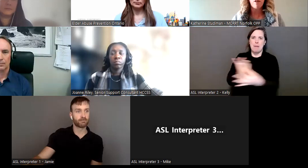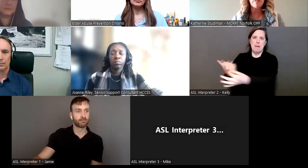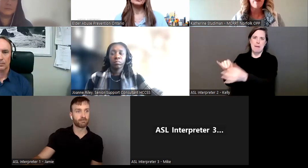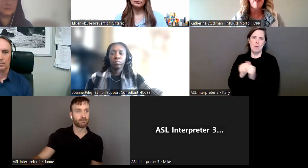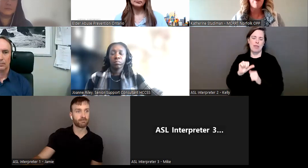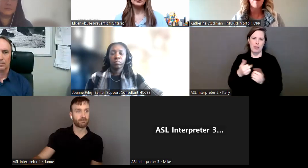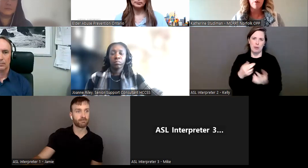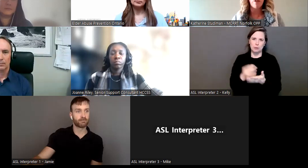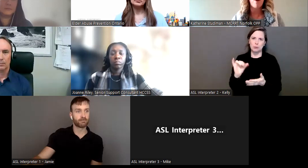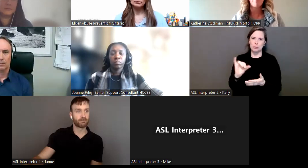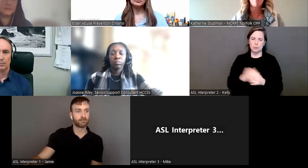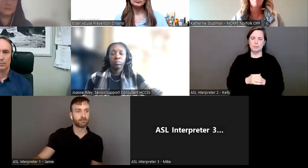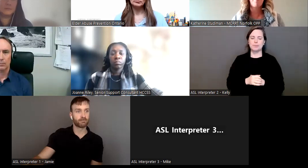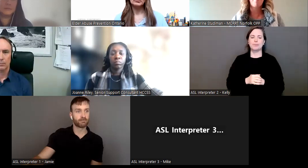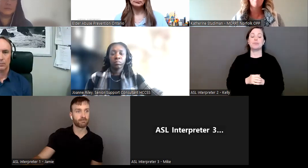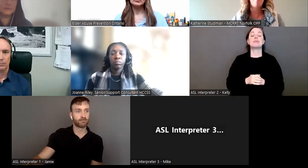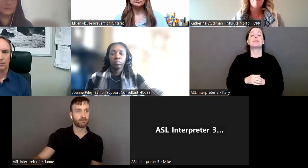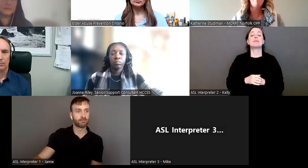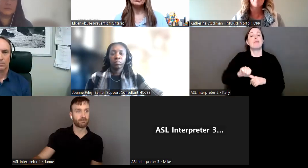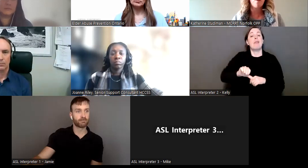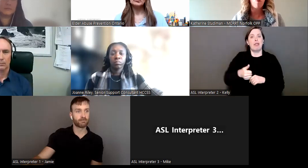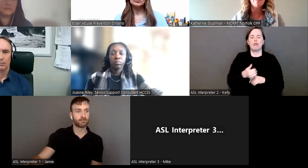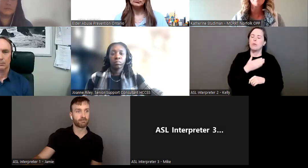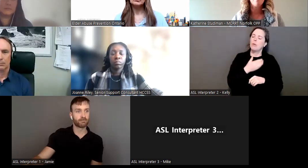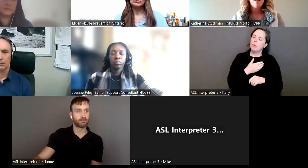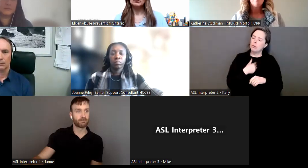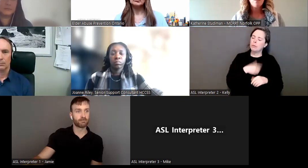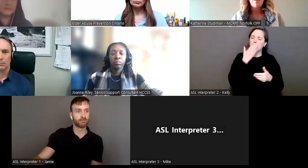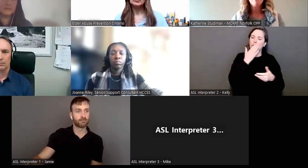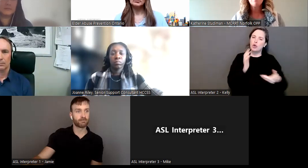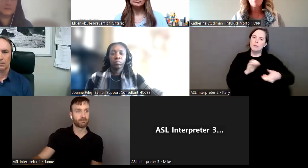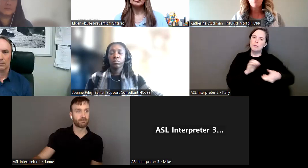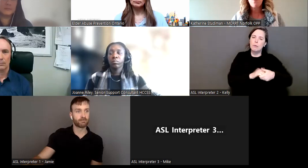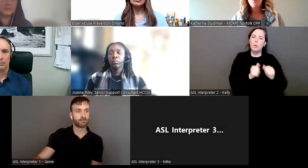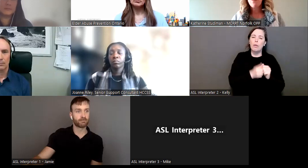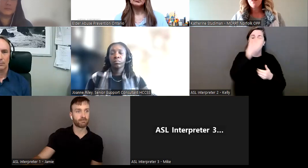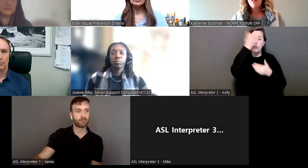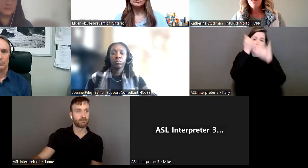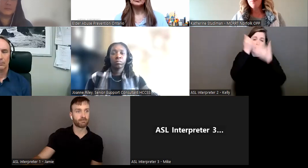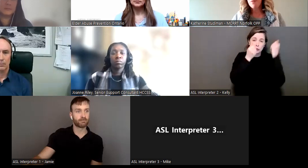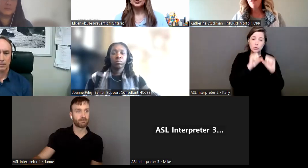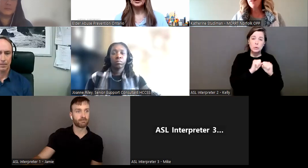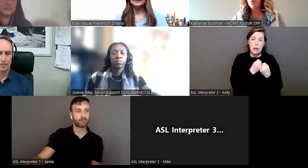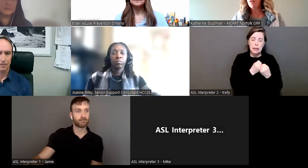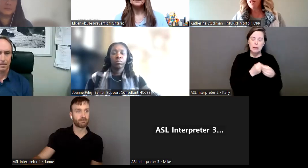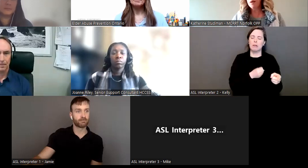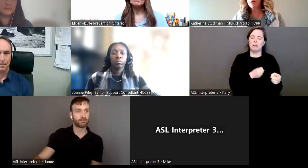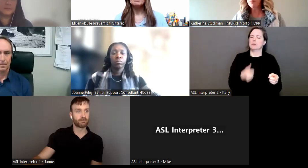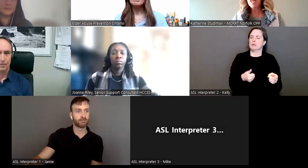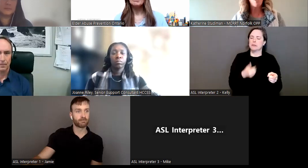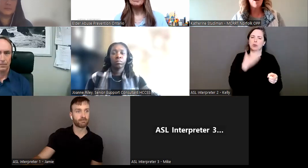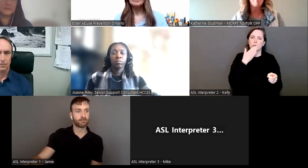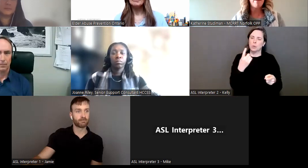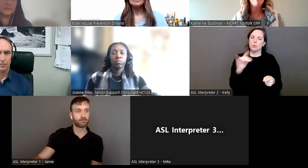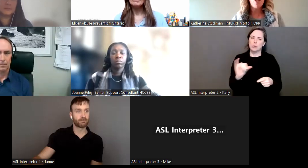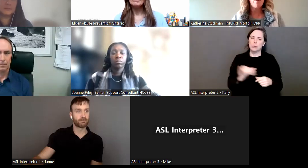very closely with them. We have a really good partnership with them in our behavioral supports as well. So yeah, I feel like we've got,